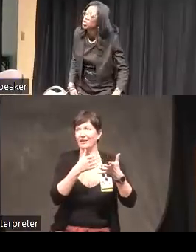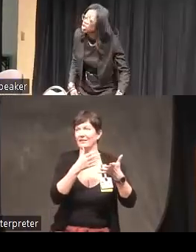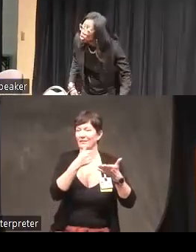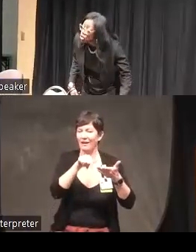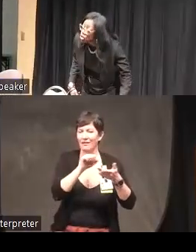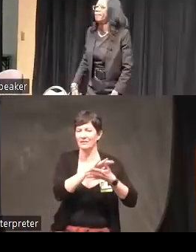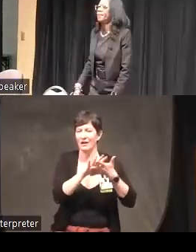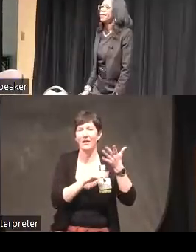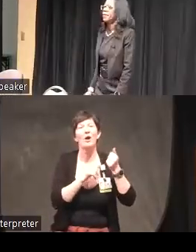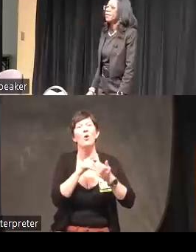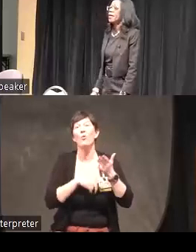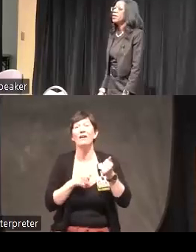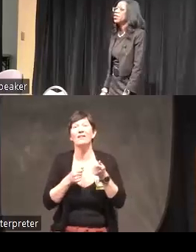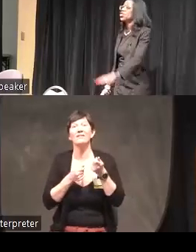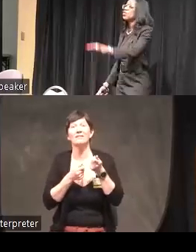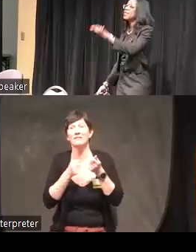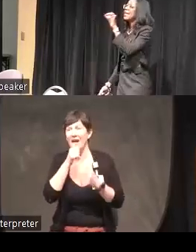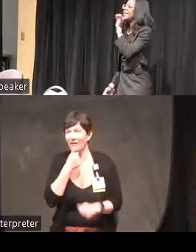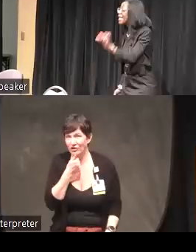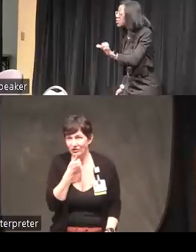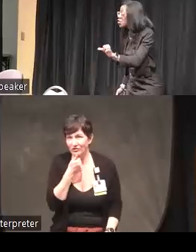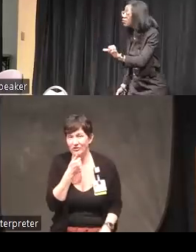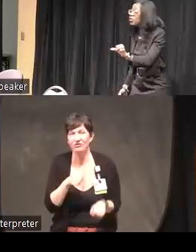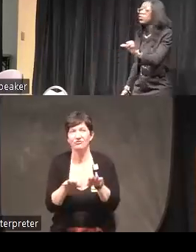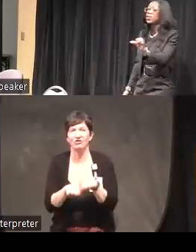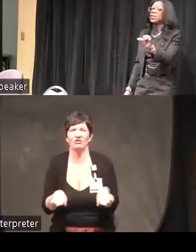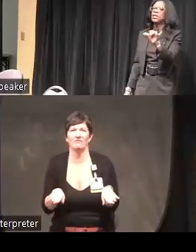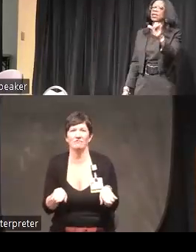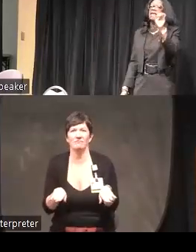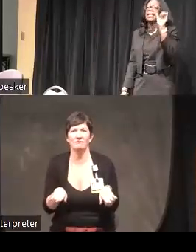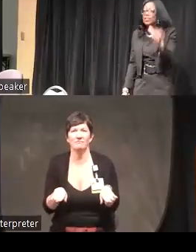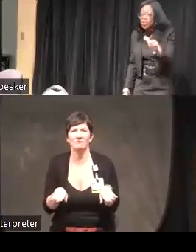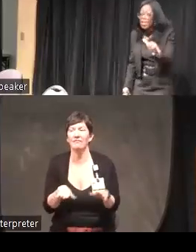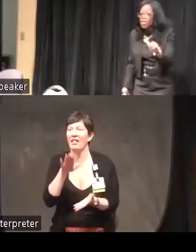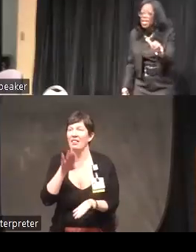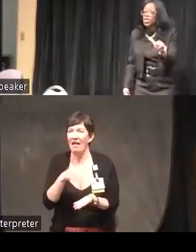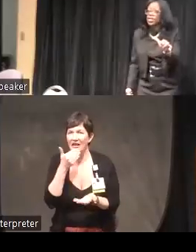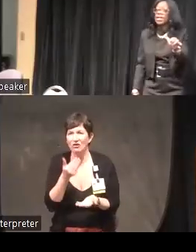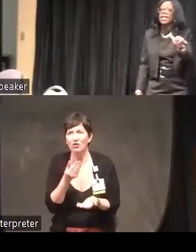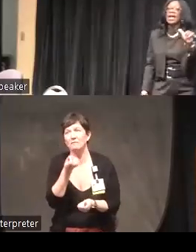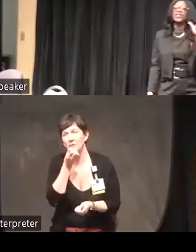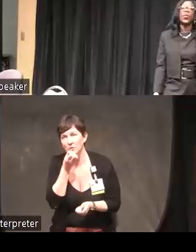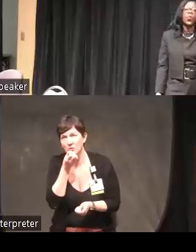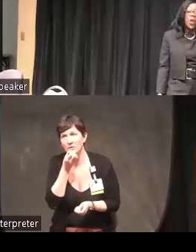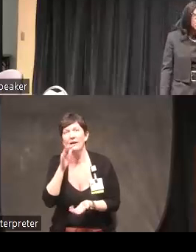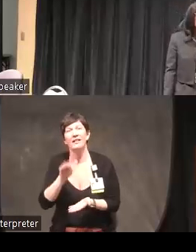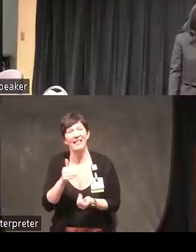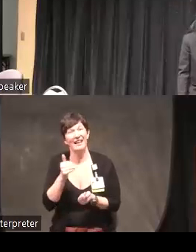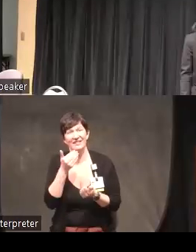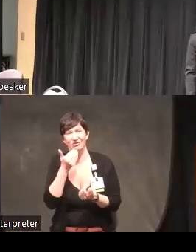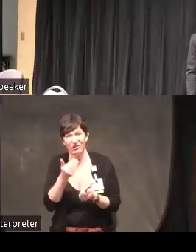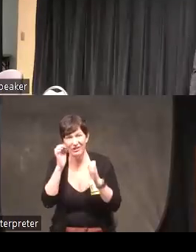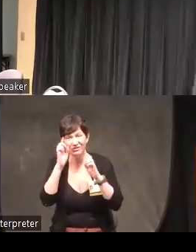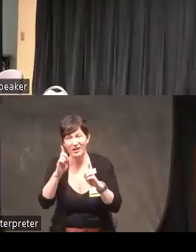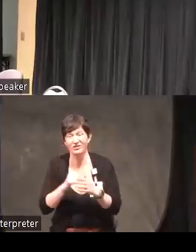is children, right? Children get less good food, less good education. And so when you're screening